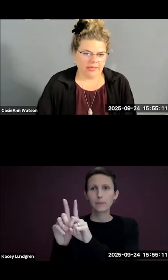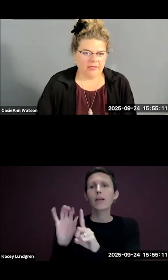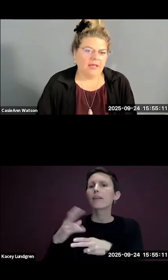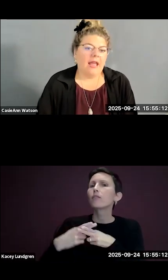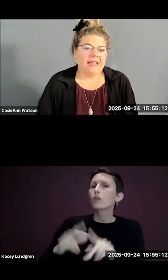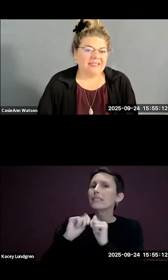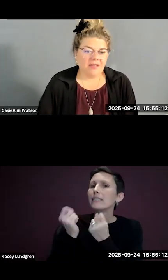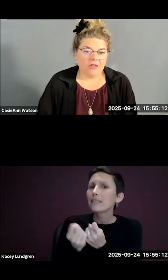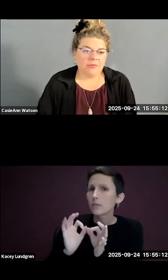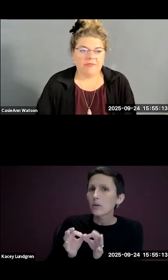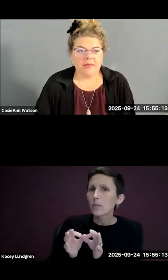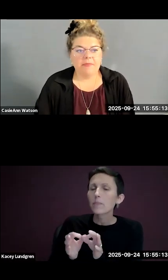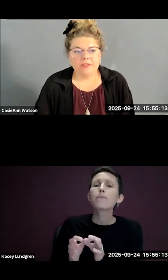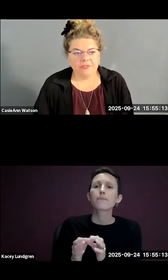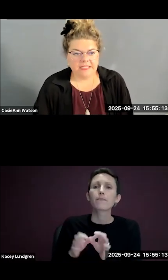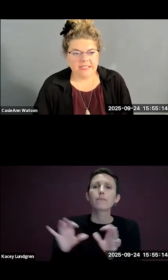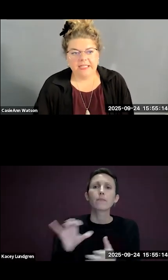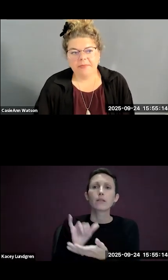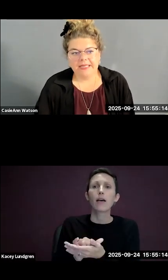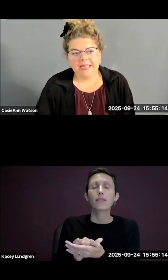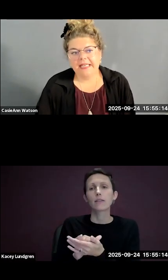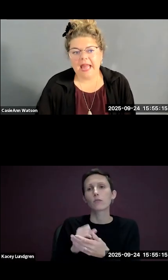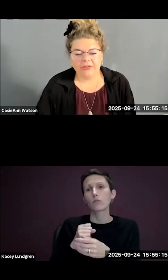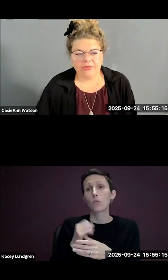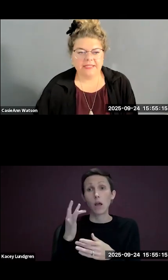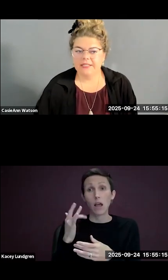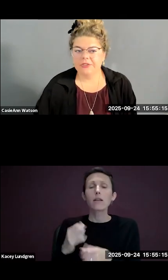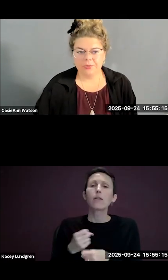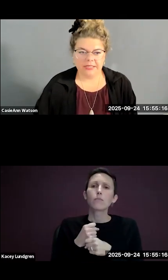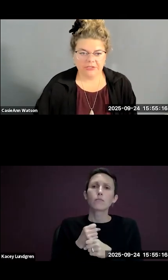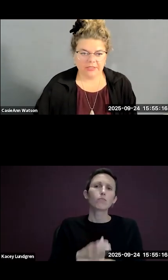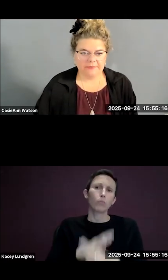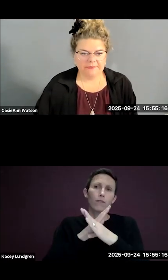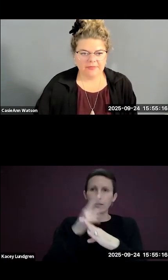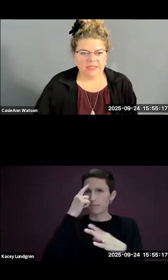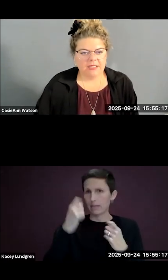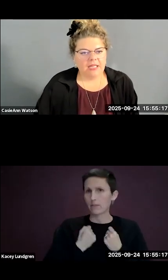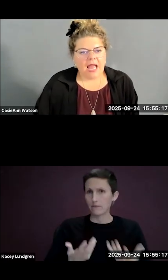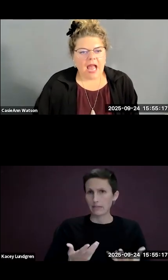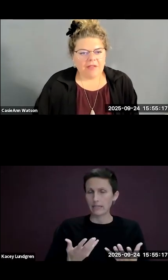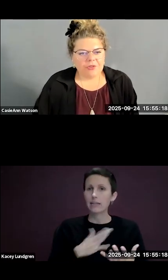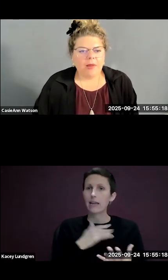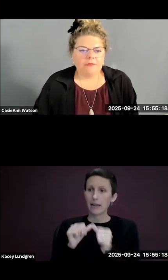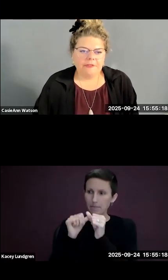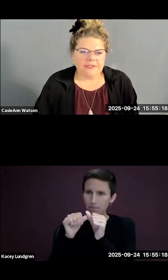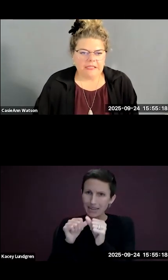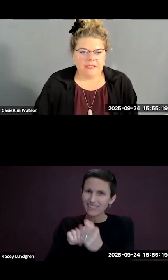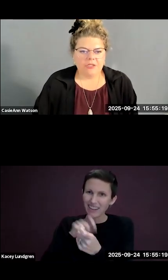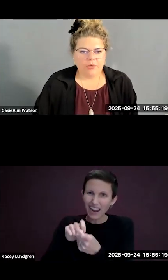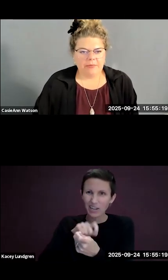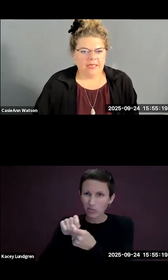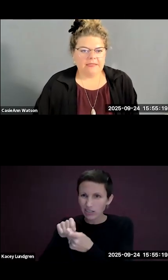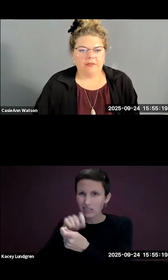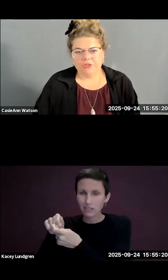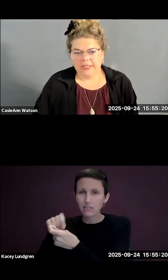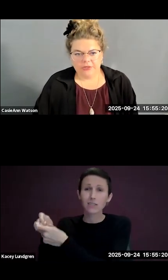team interpreting, and it's done to prevent mental fatigue and maintain accuracy in interpretation. After about